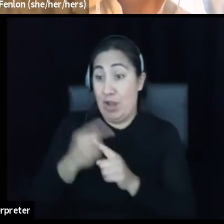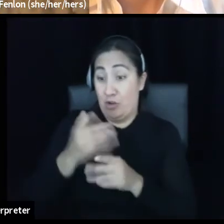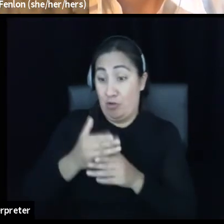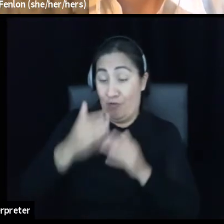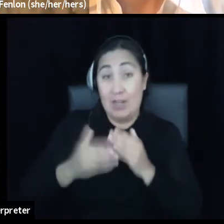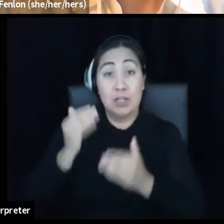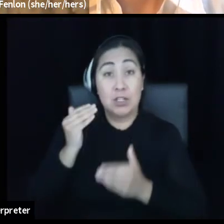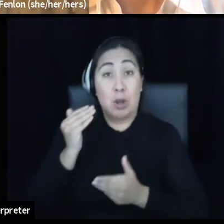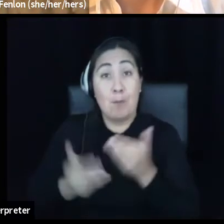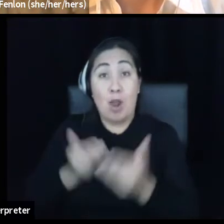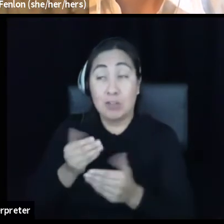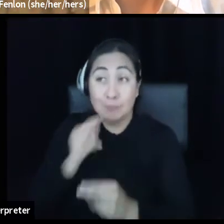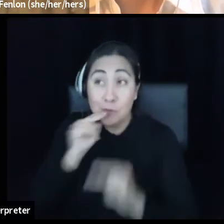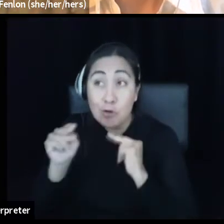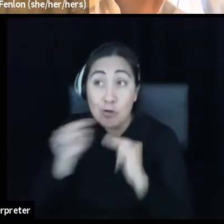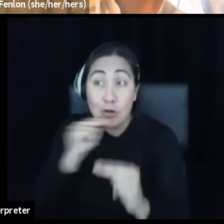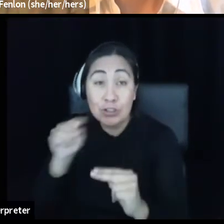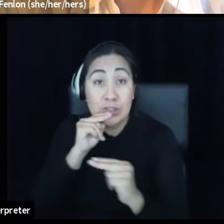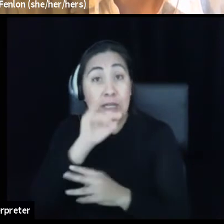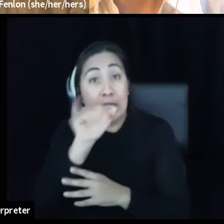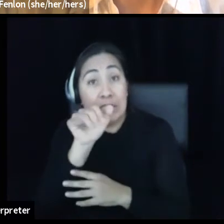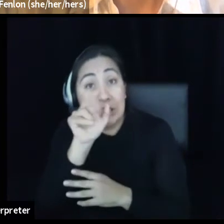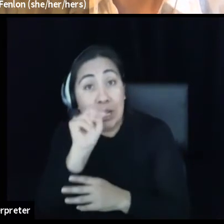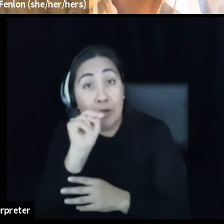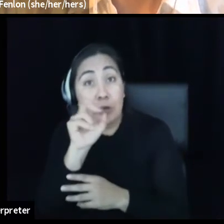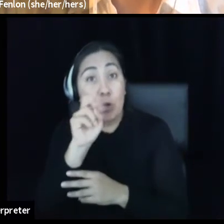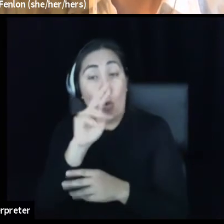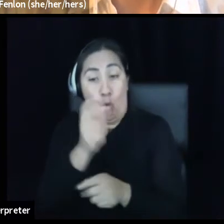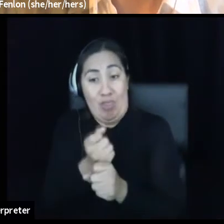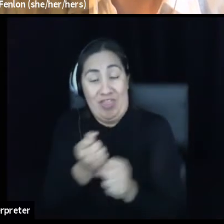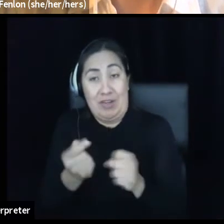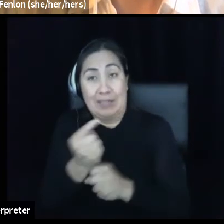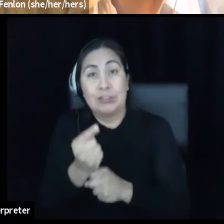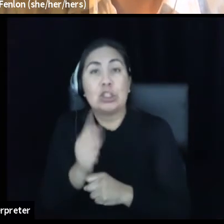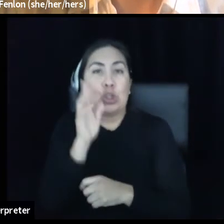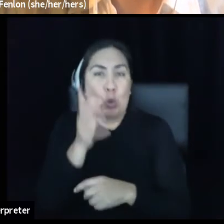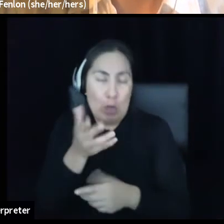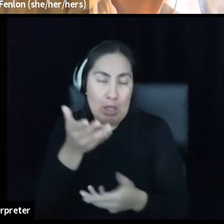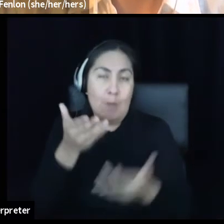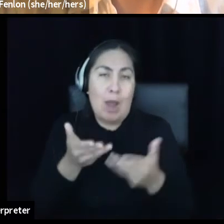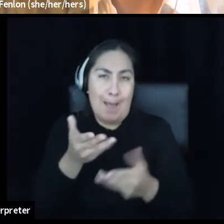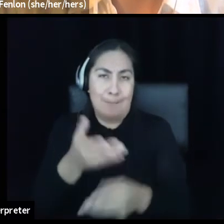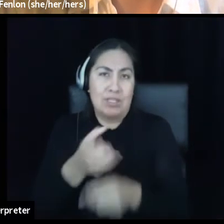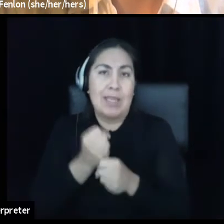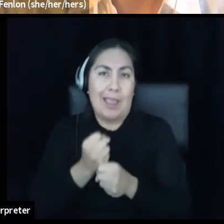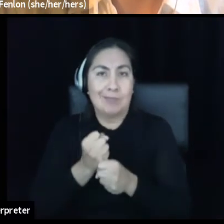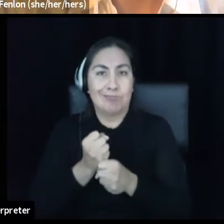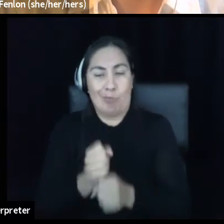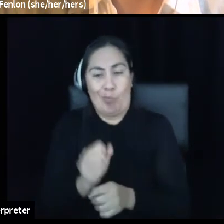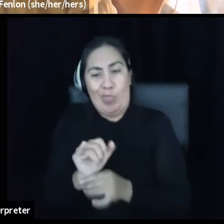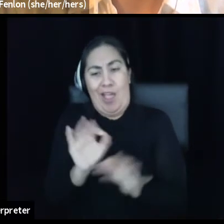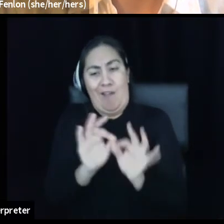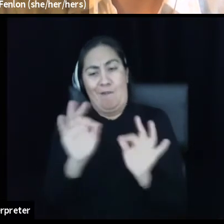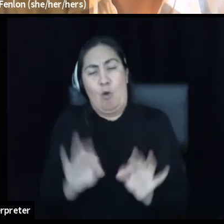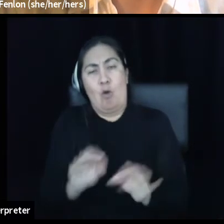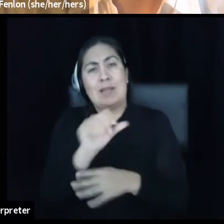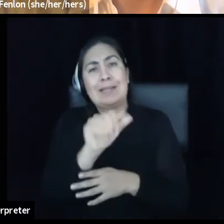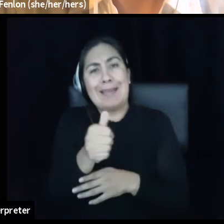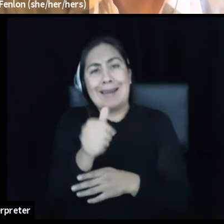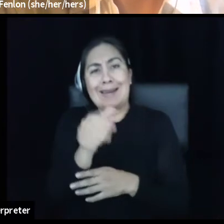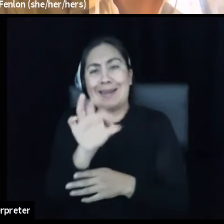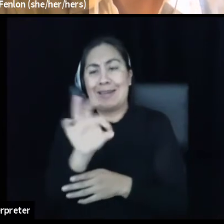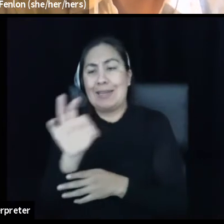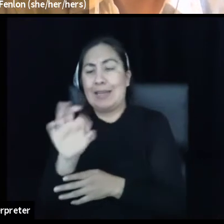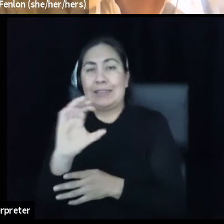negotiation in January of the following year, you will perhaps get one of these 1099C